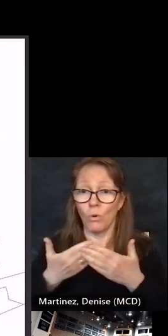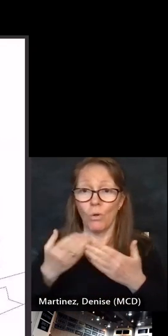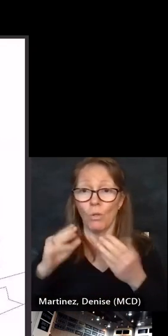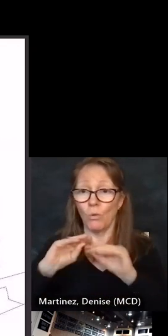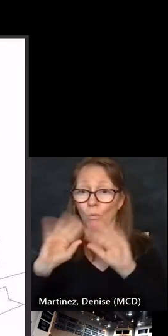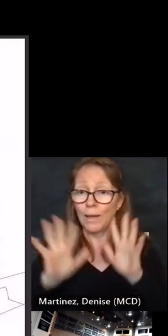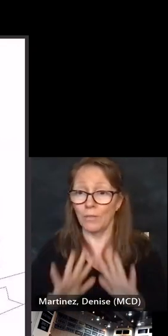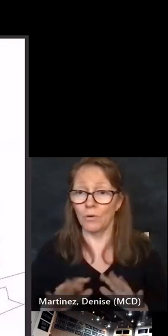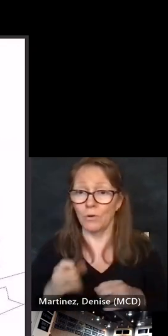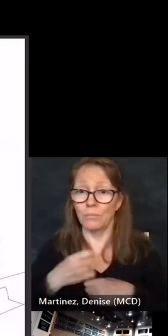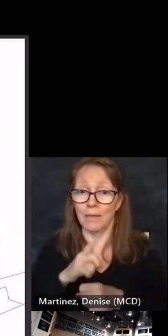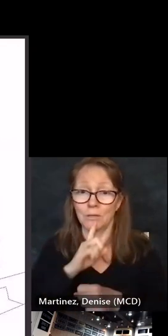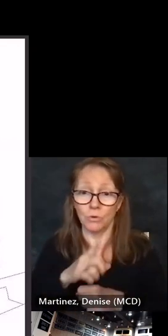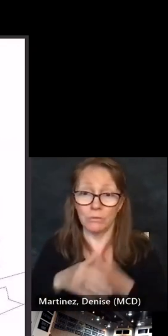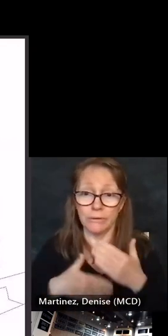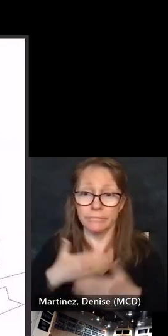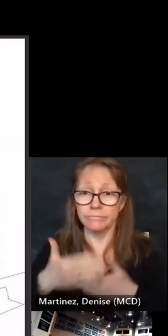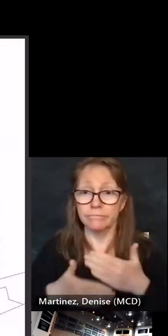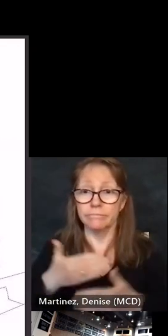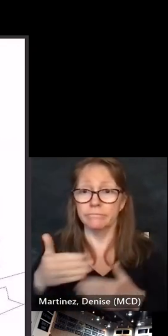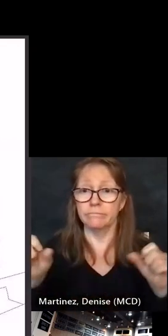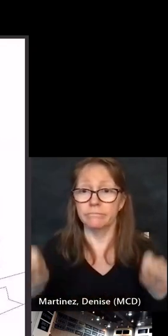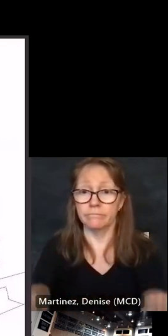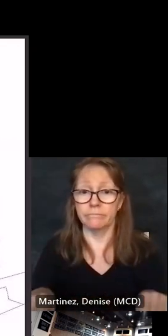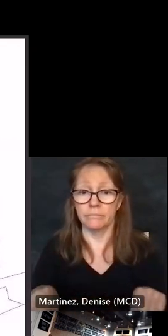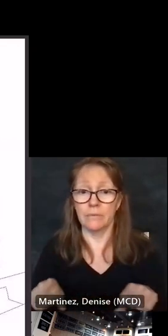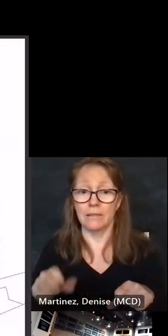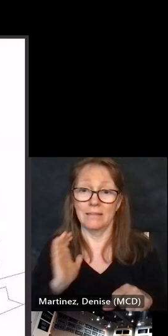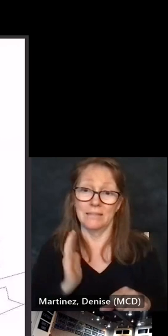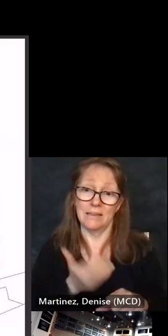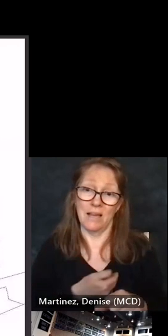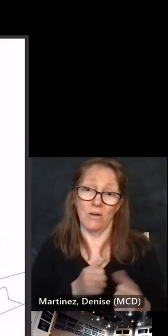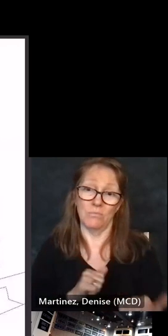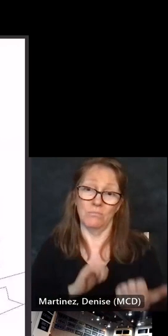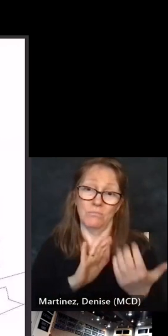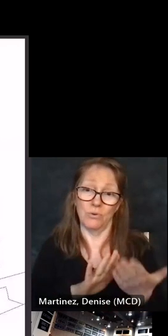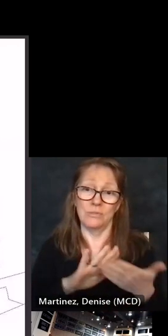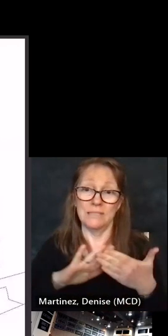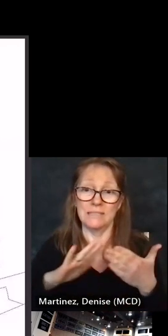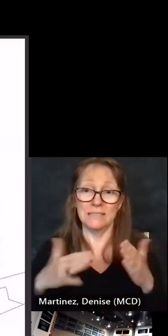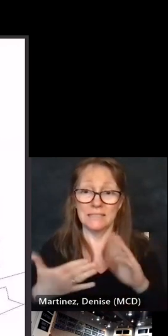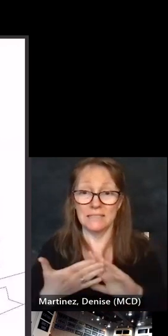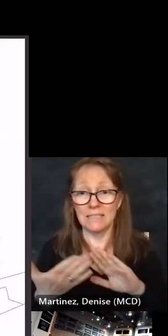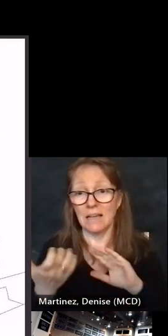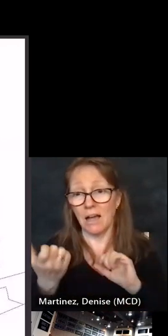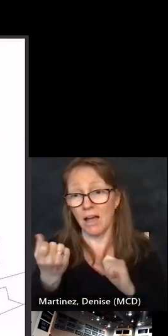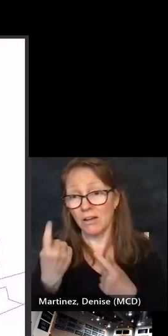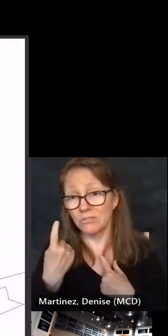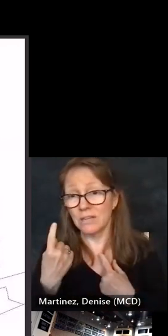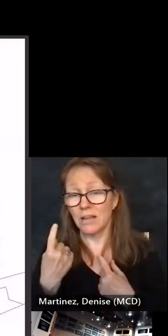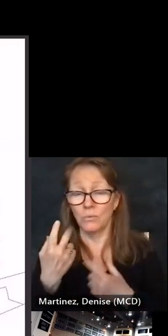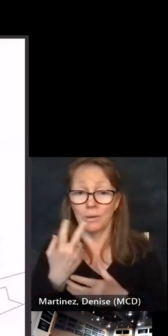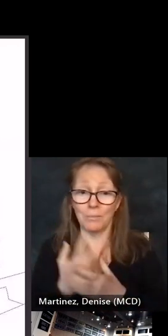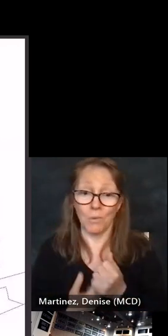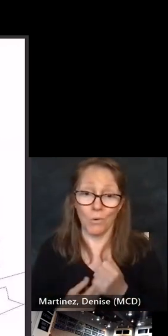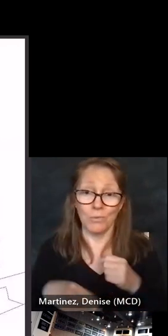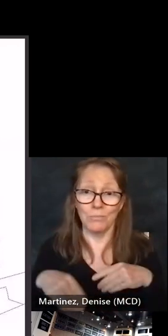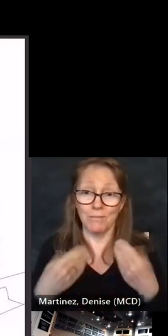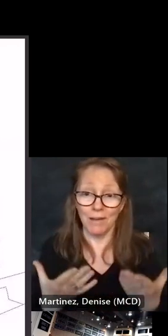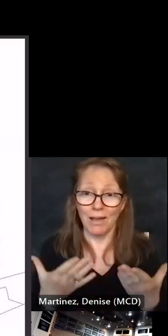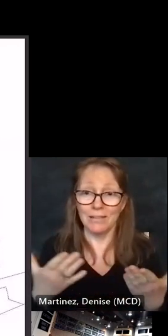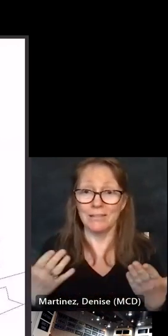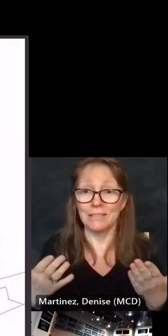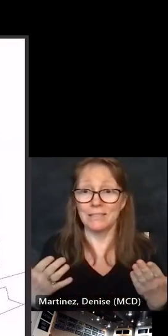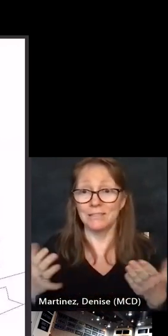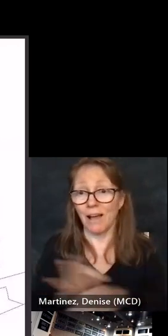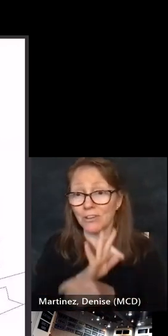So that is our approach to, you know, our partnership with the city is understanding, like, we both provide these functions that